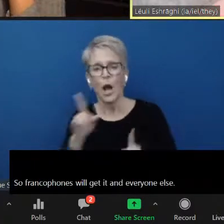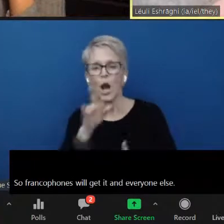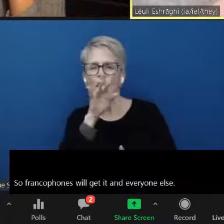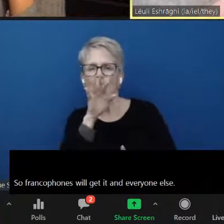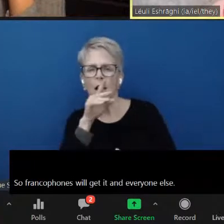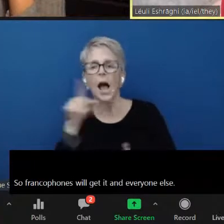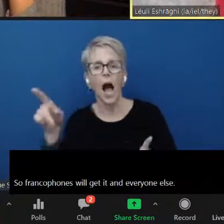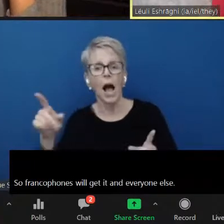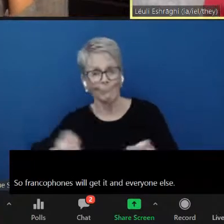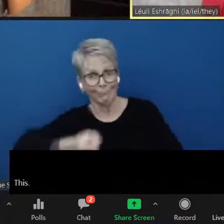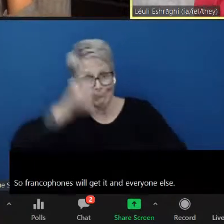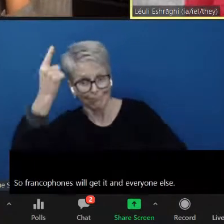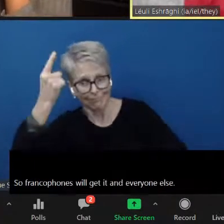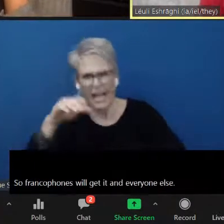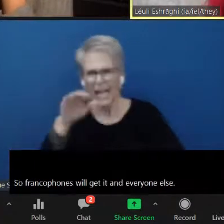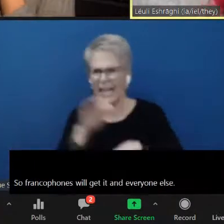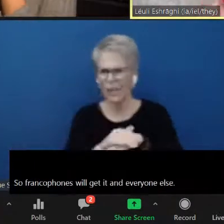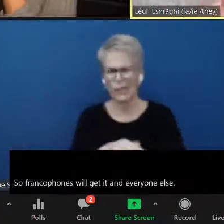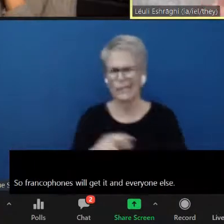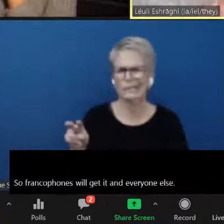like,